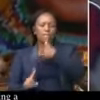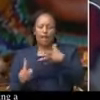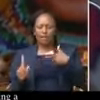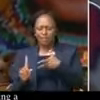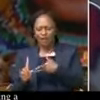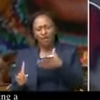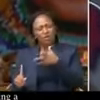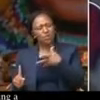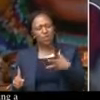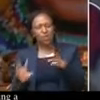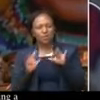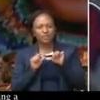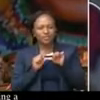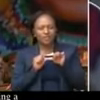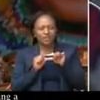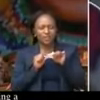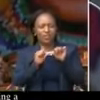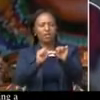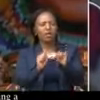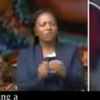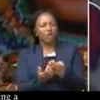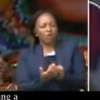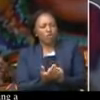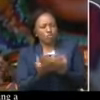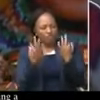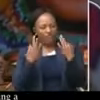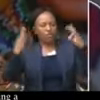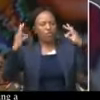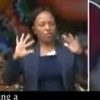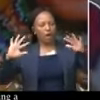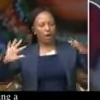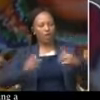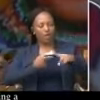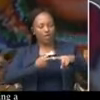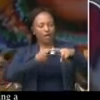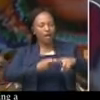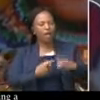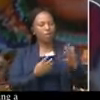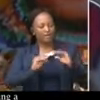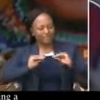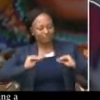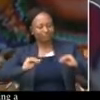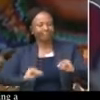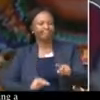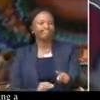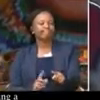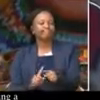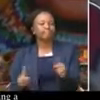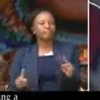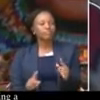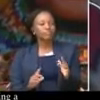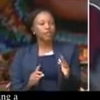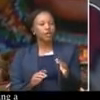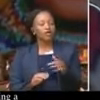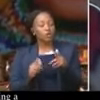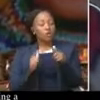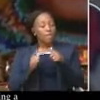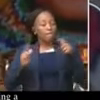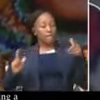that sustainability of economic freedom is going to rely on education. Equally so, Big